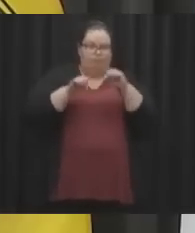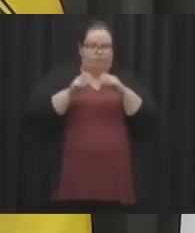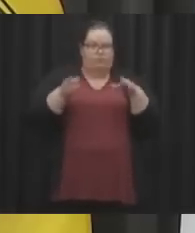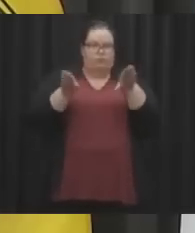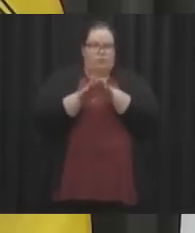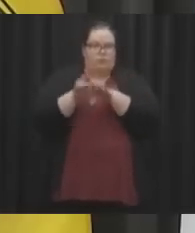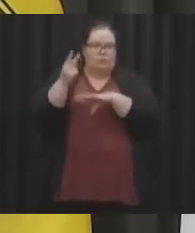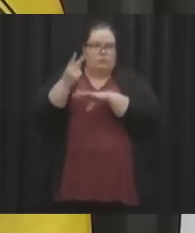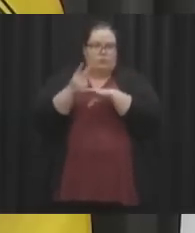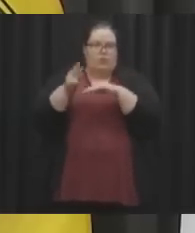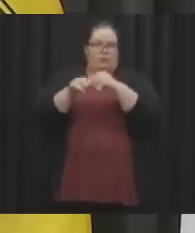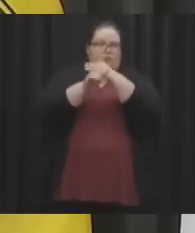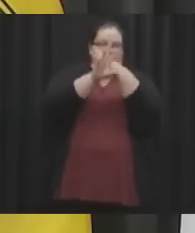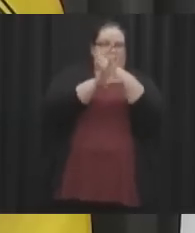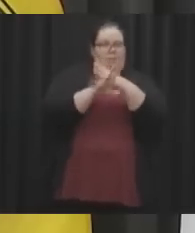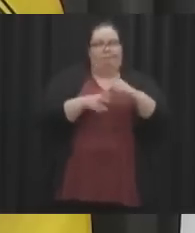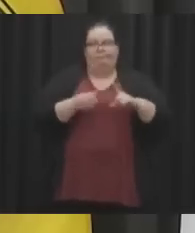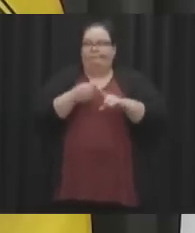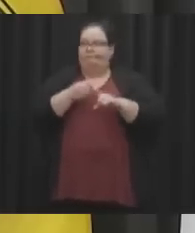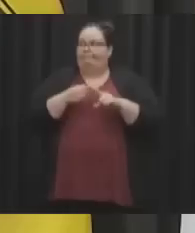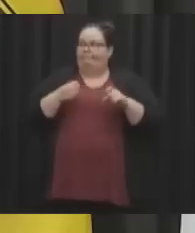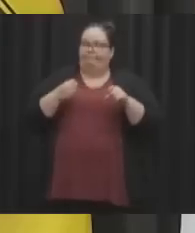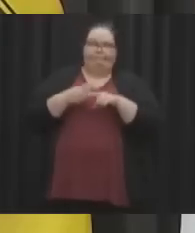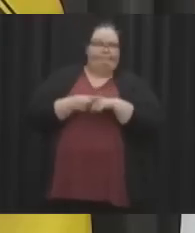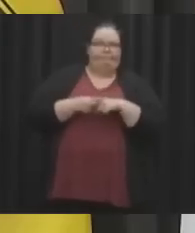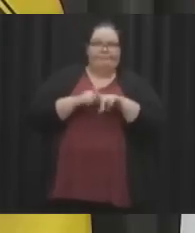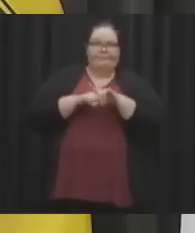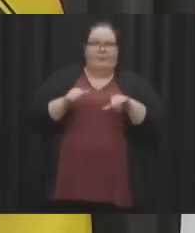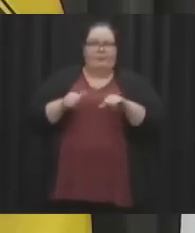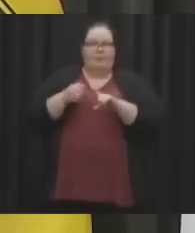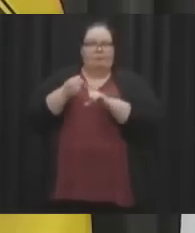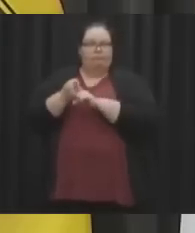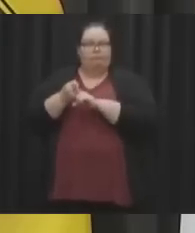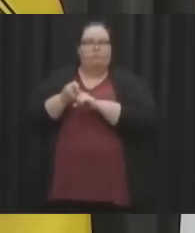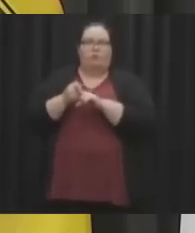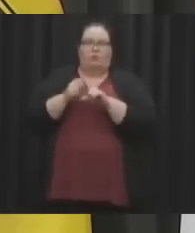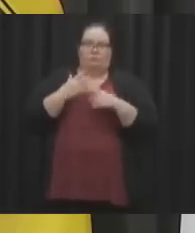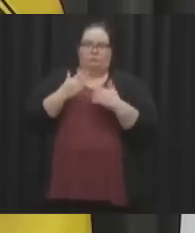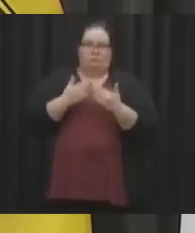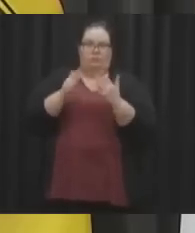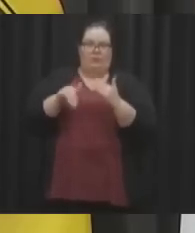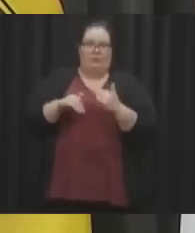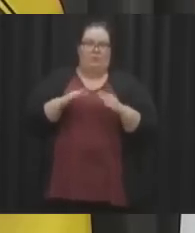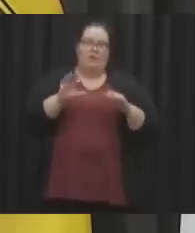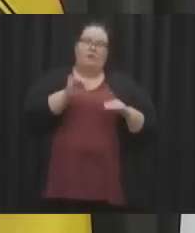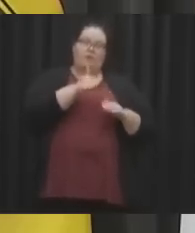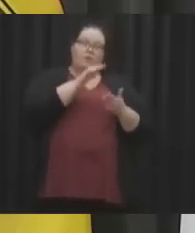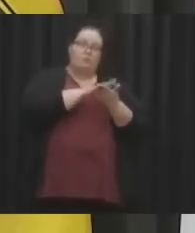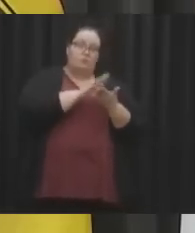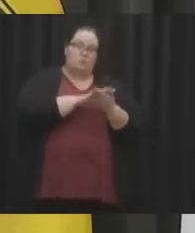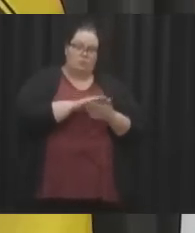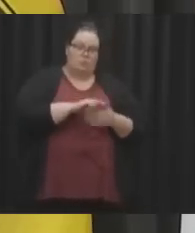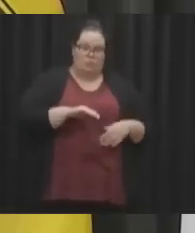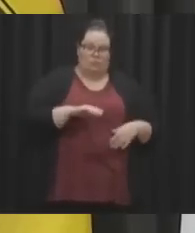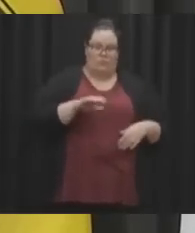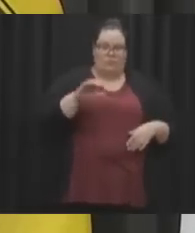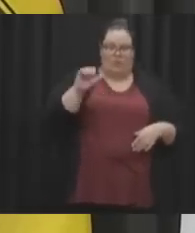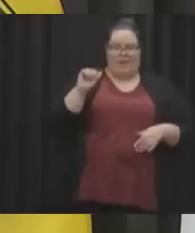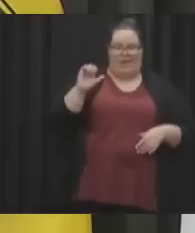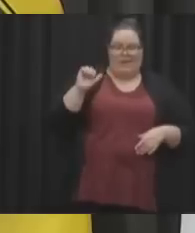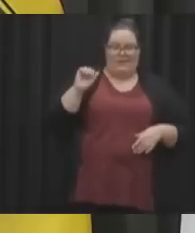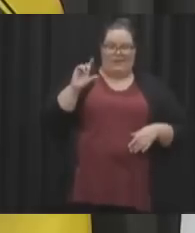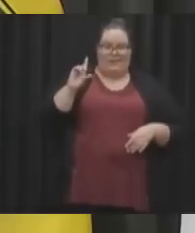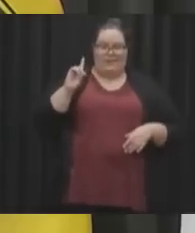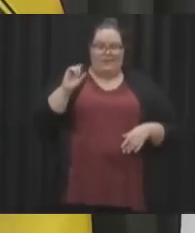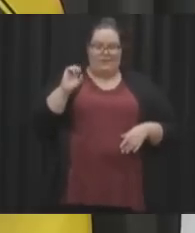this pandemic has been going on for the better part of a year and it's going to continue for some time. And the best way to get rid of it as quickly as possible is to have the best,